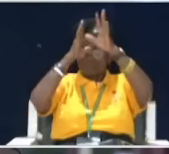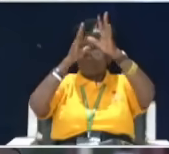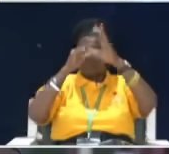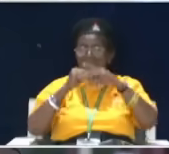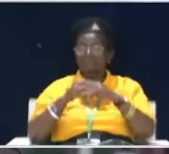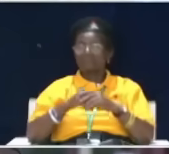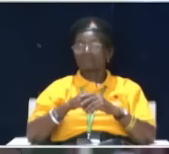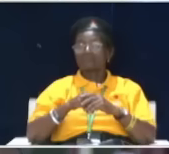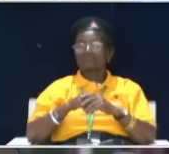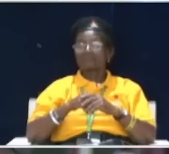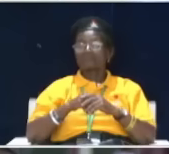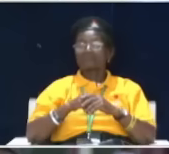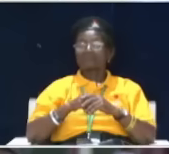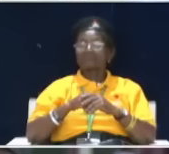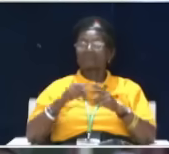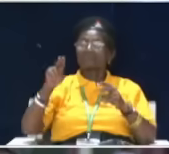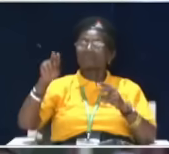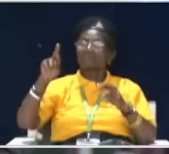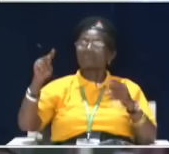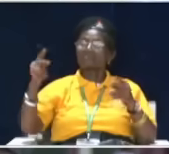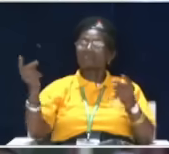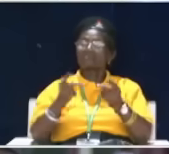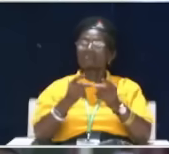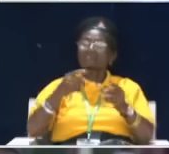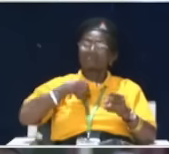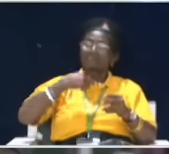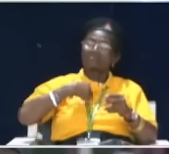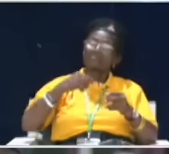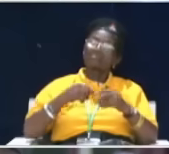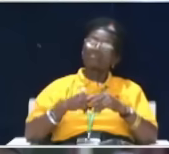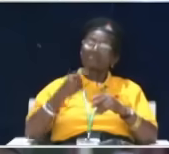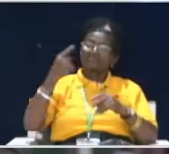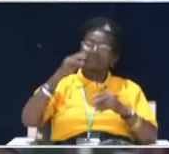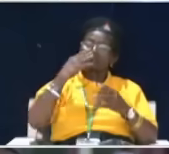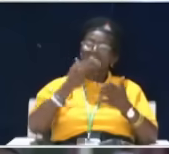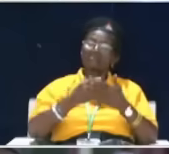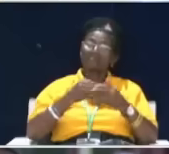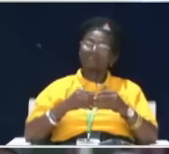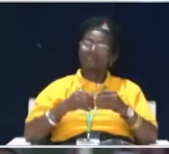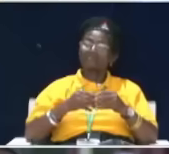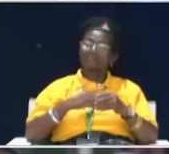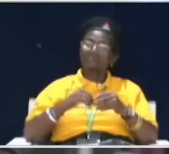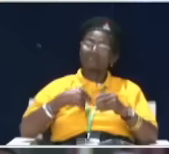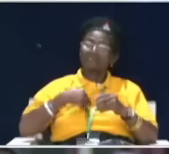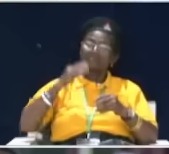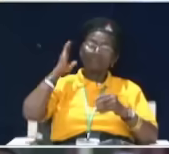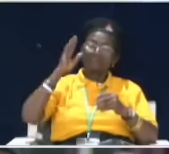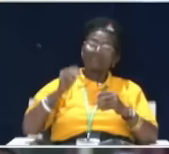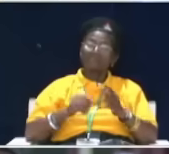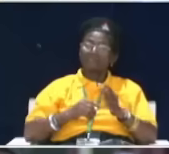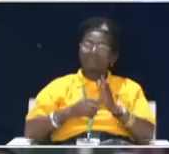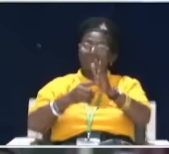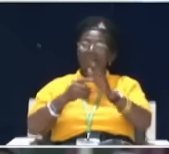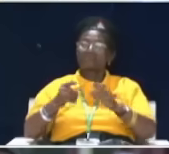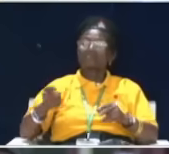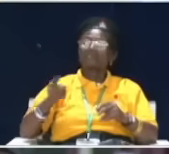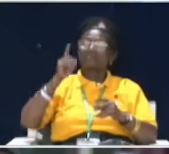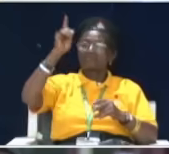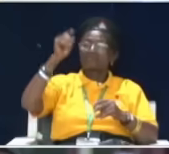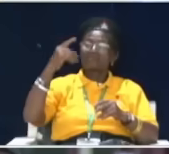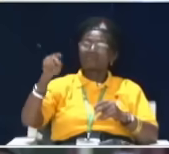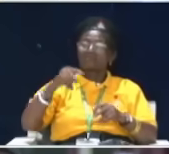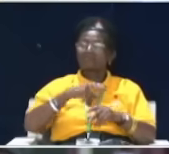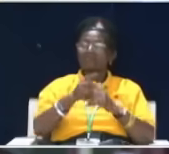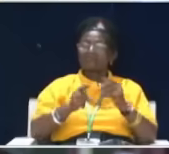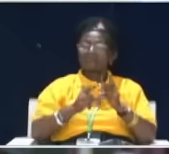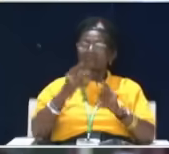baba, reposition me. Si mi ni po pada. And I will show you the kind of good boy, good girl I